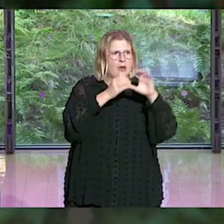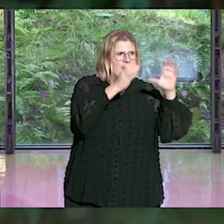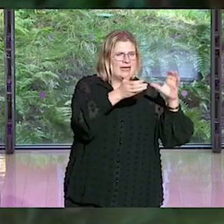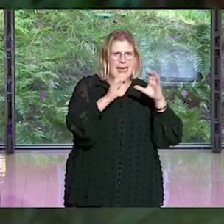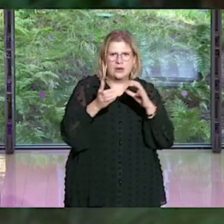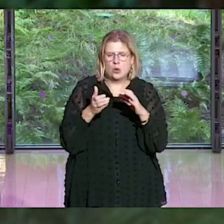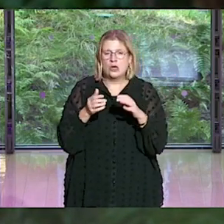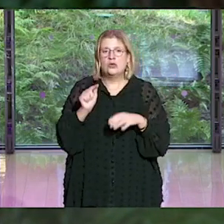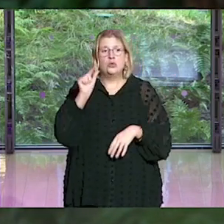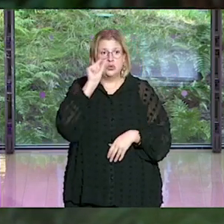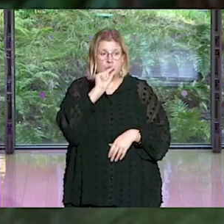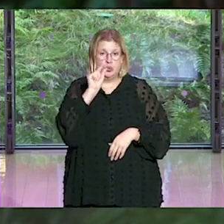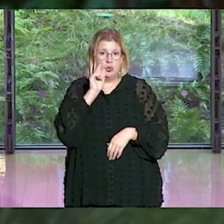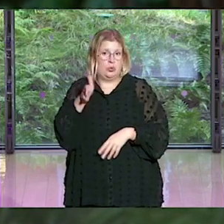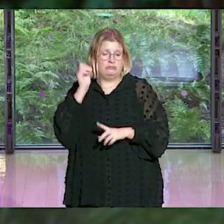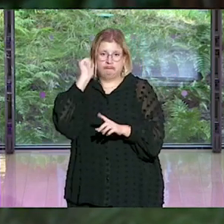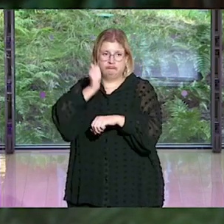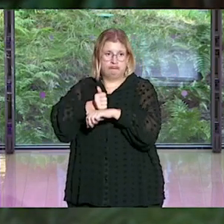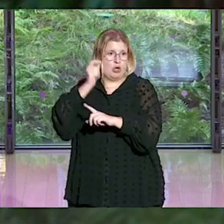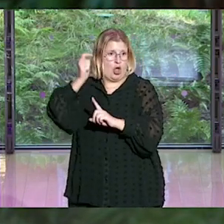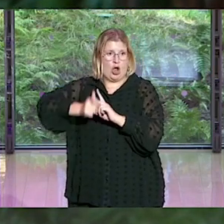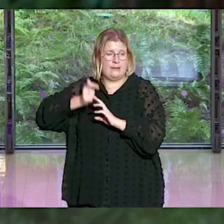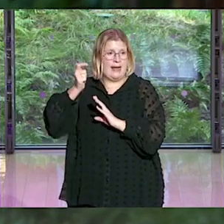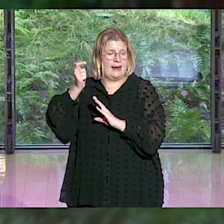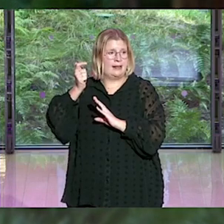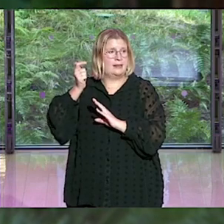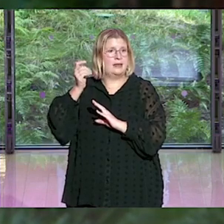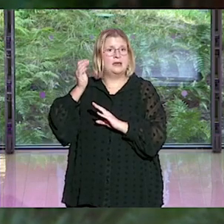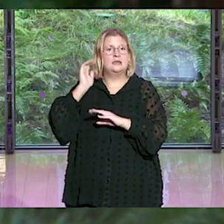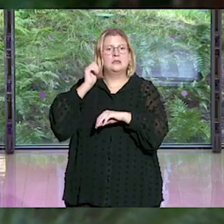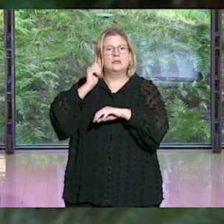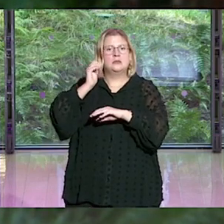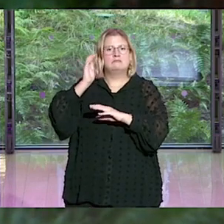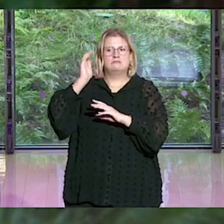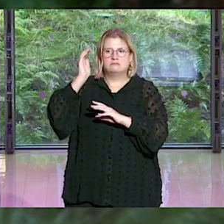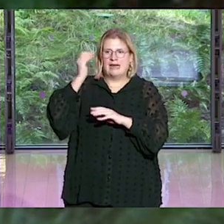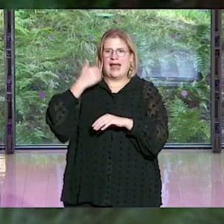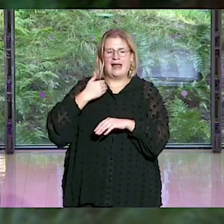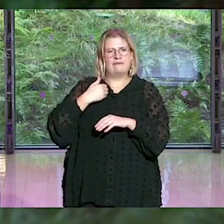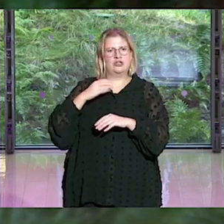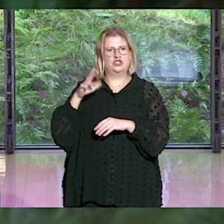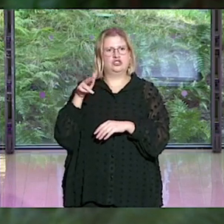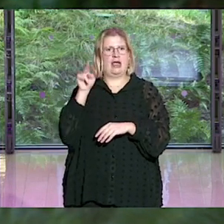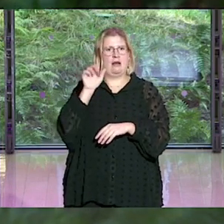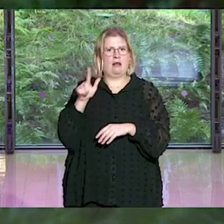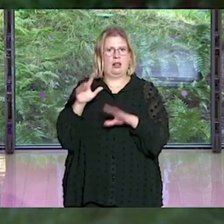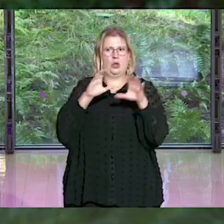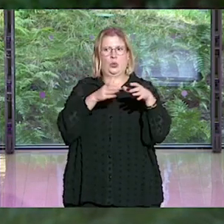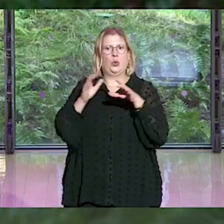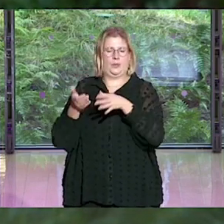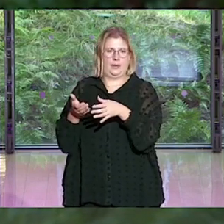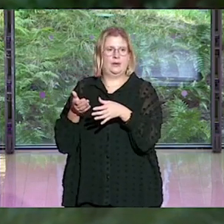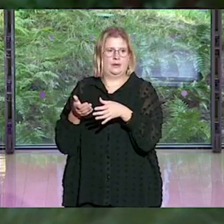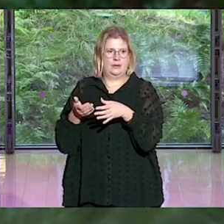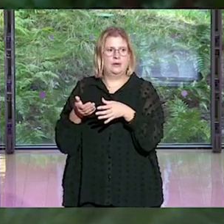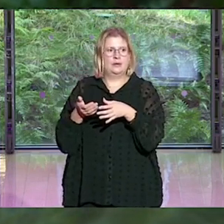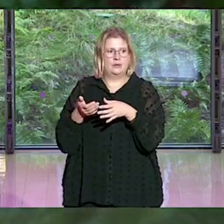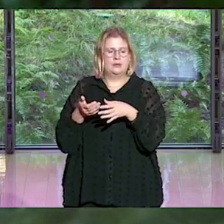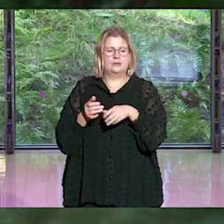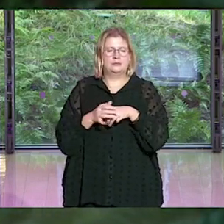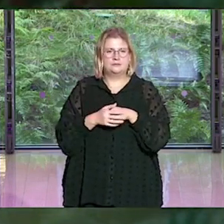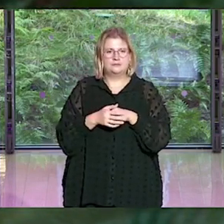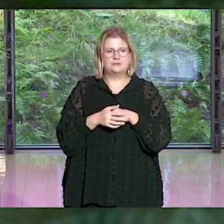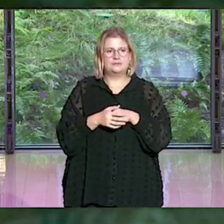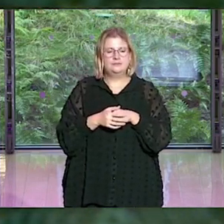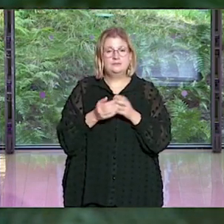categorized? Google will automatically assign a channel group based off of those parameters or based off of the referral URL.